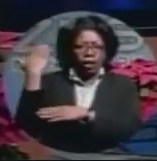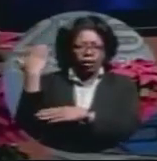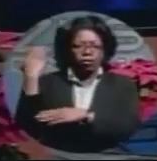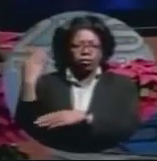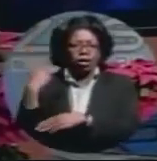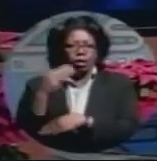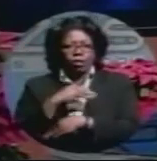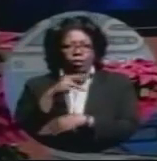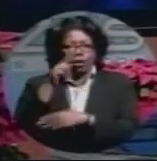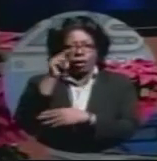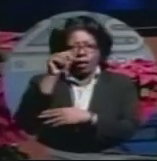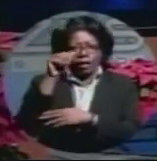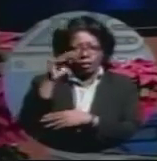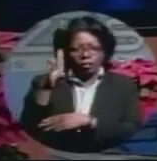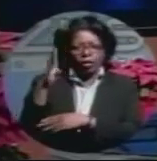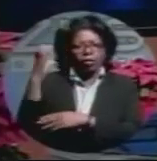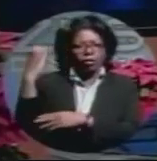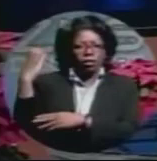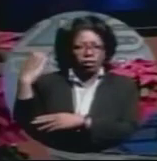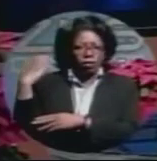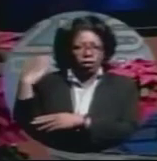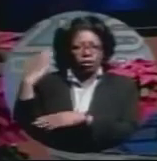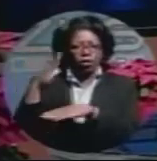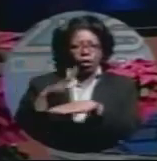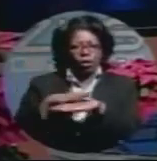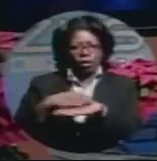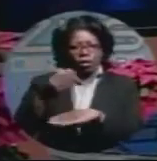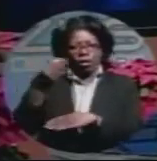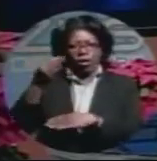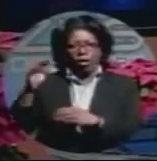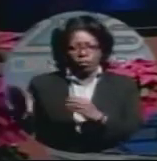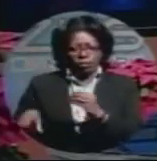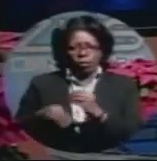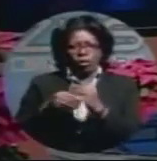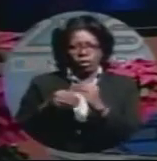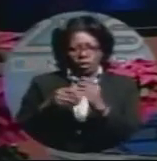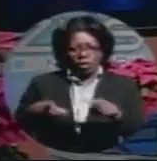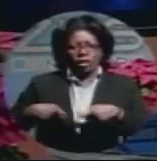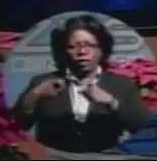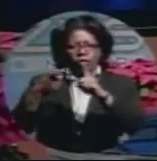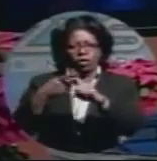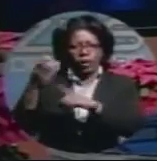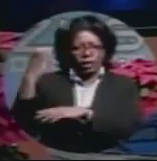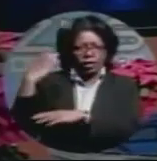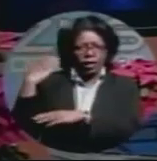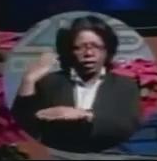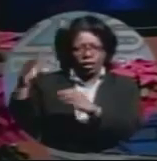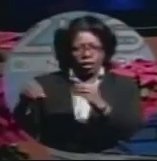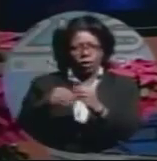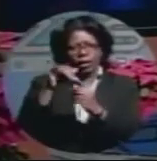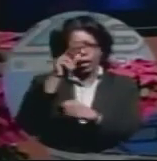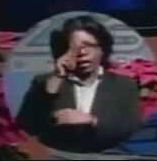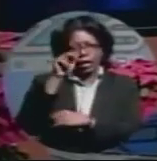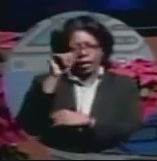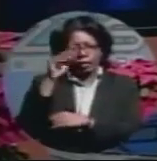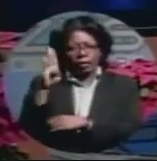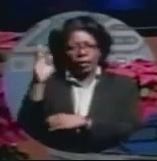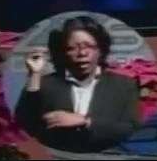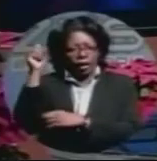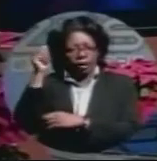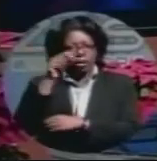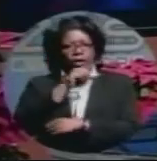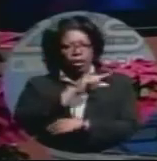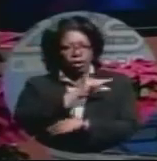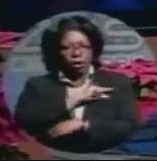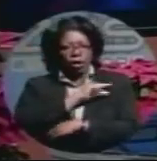National Insurance Board of Directors on those big bonuses awarded to some NIB executives, including NIB Director Algernon